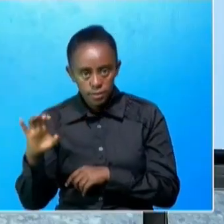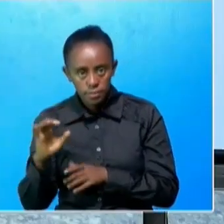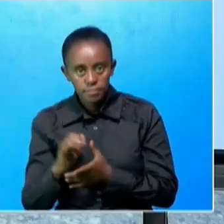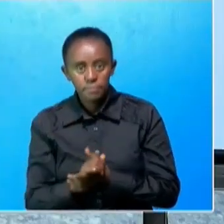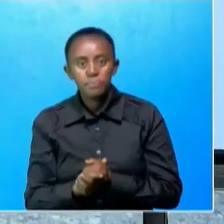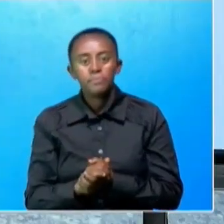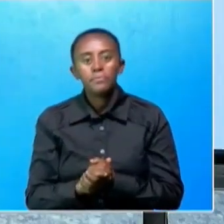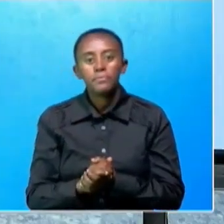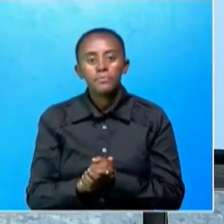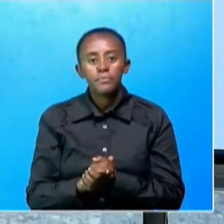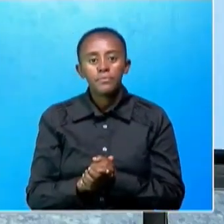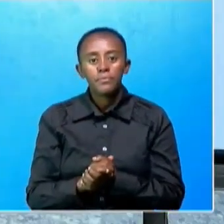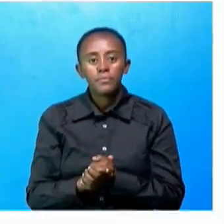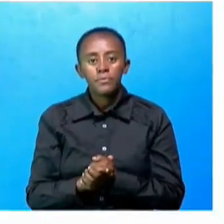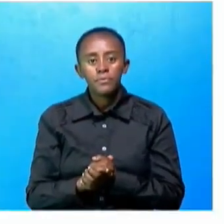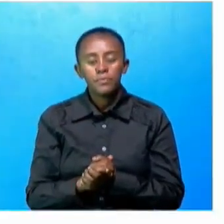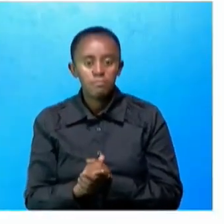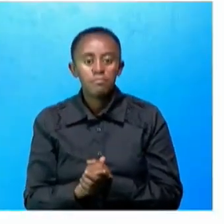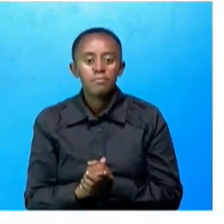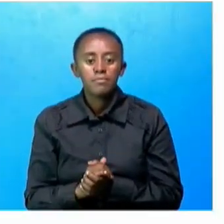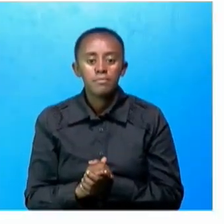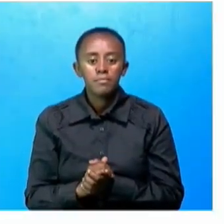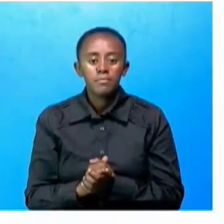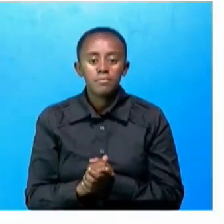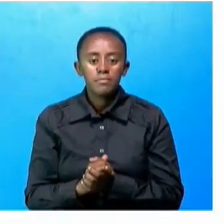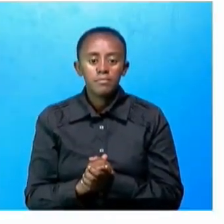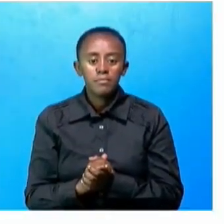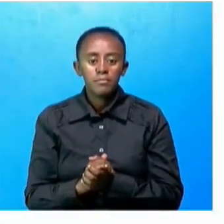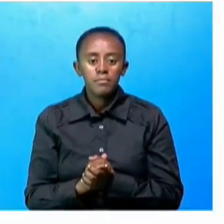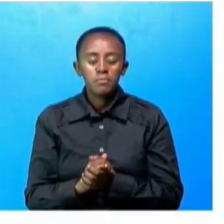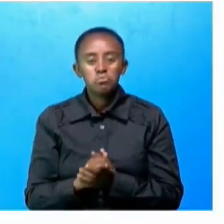And then conversely.